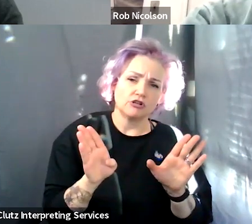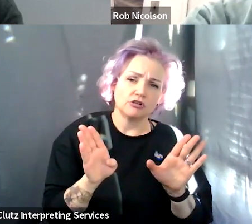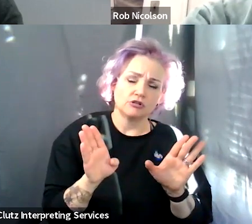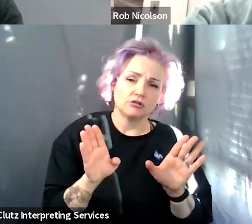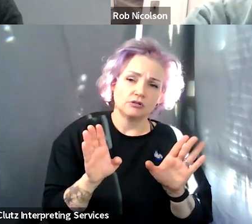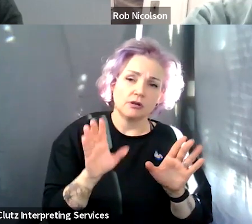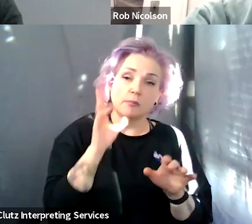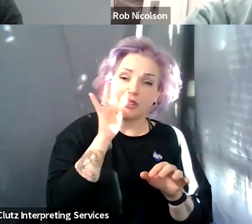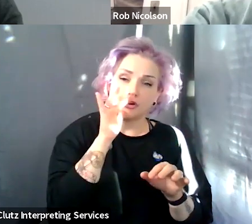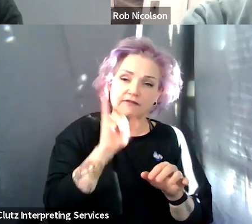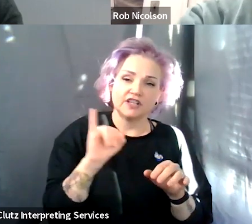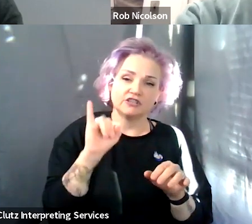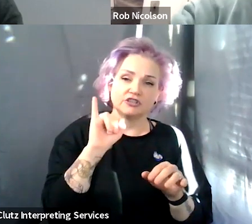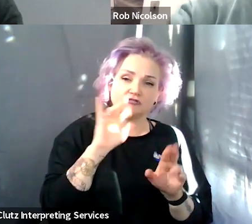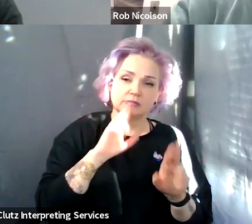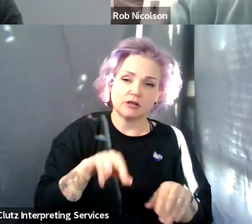or